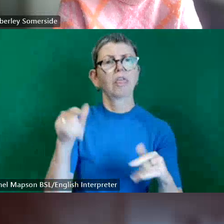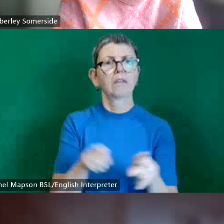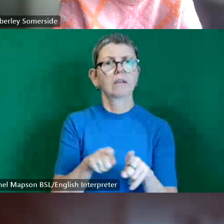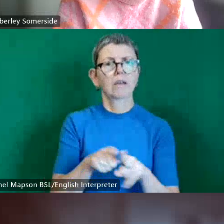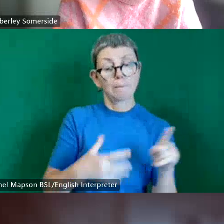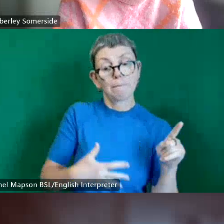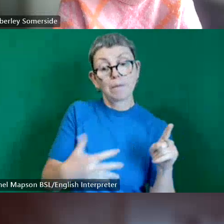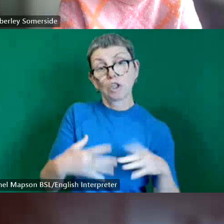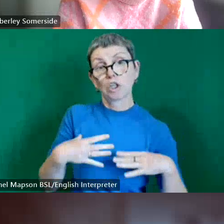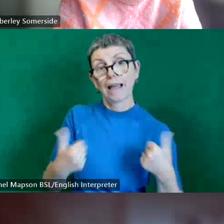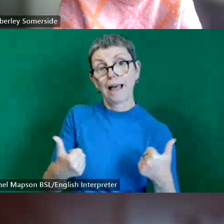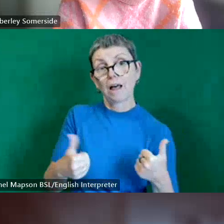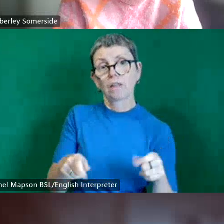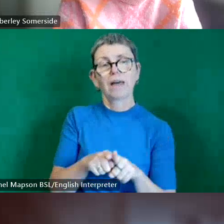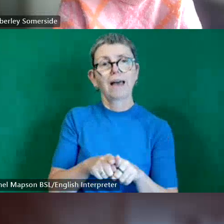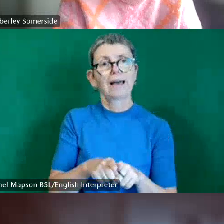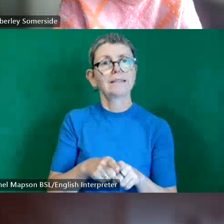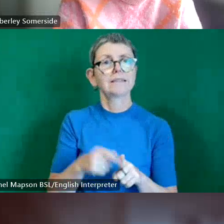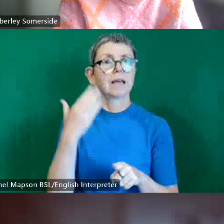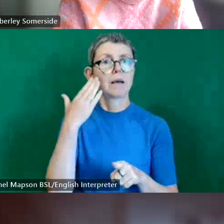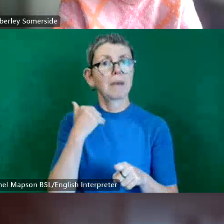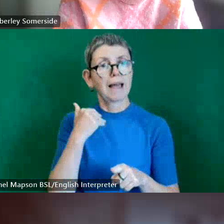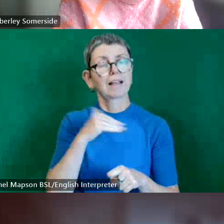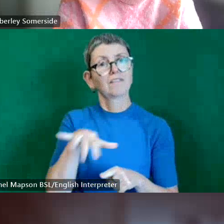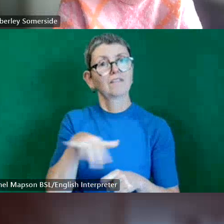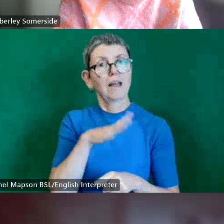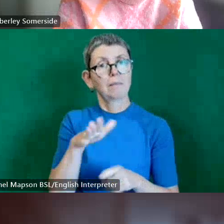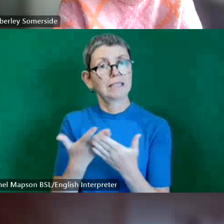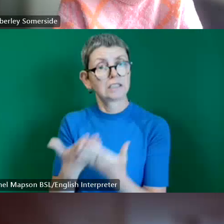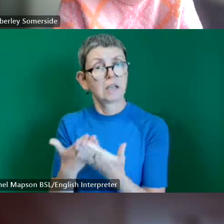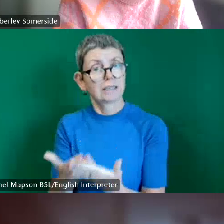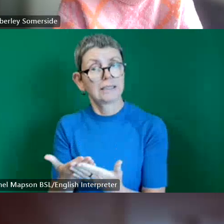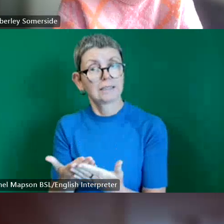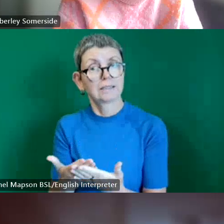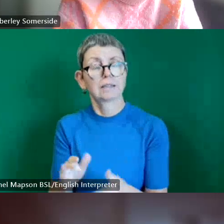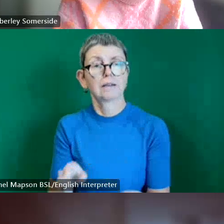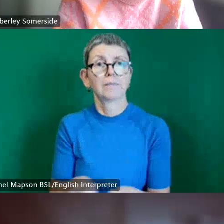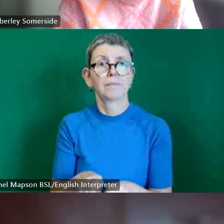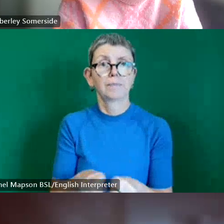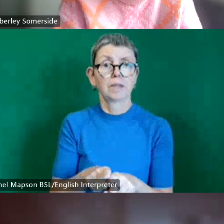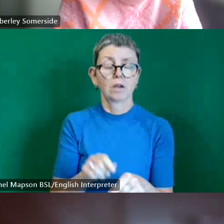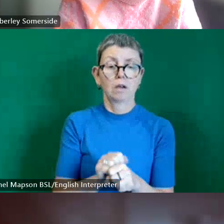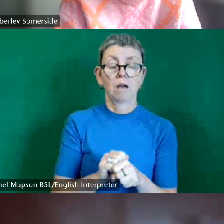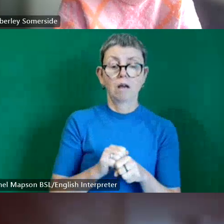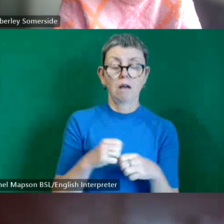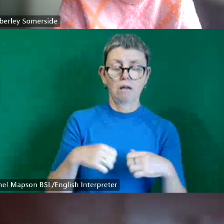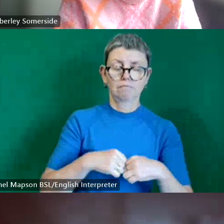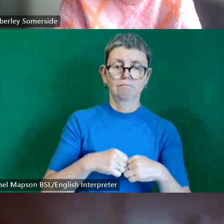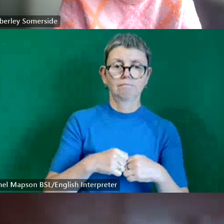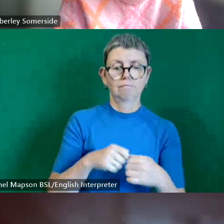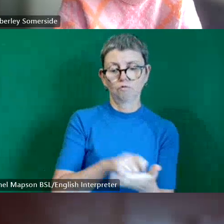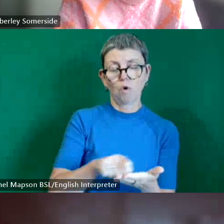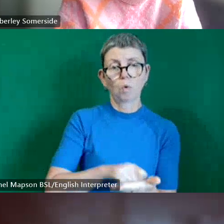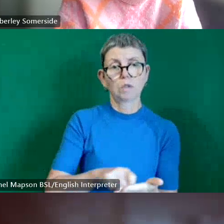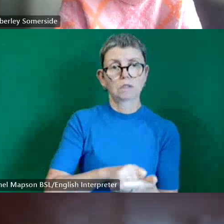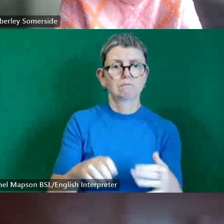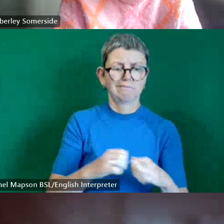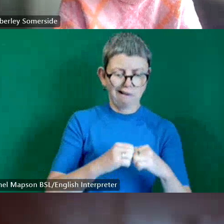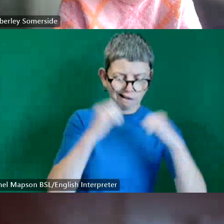studies. She's the co-author of the Uncover COVID-19 Evidence Review, What is the Evidence on